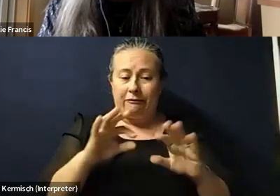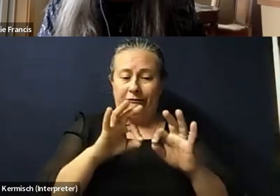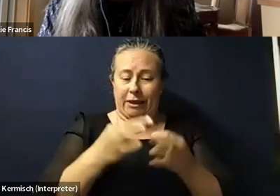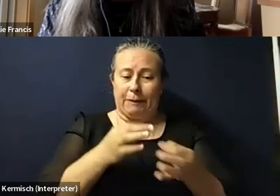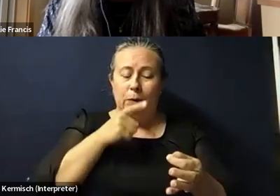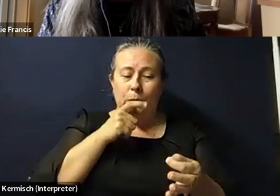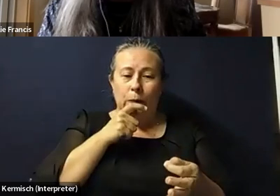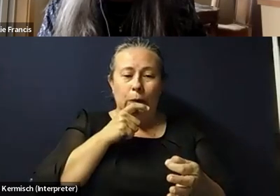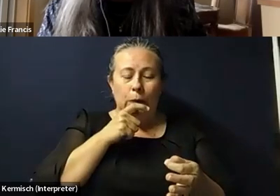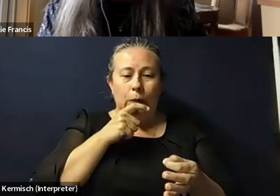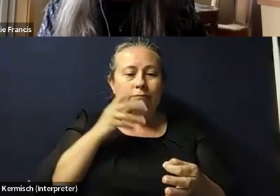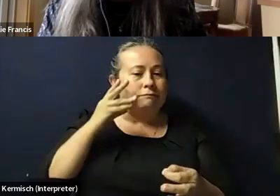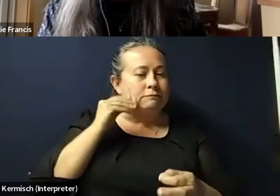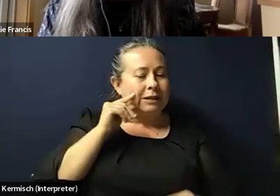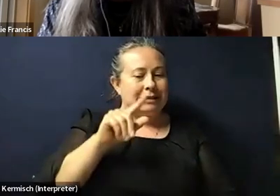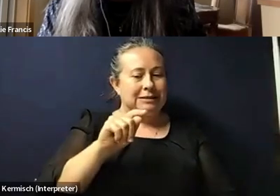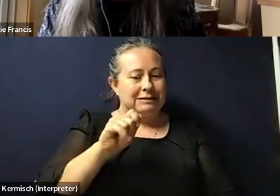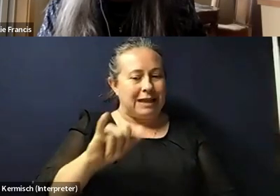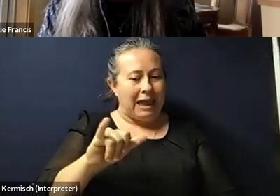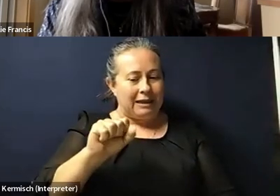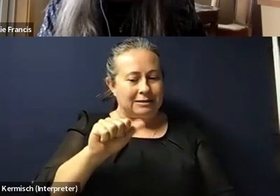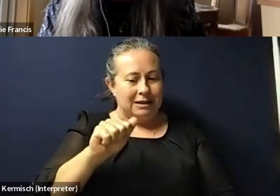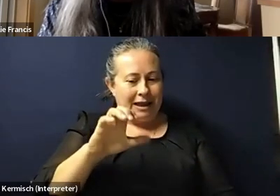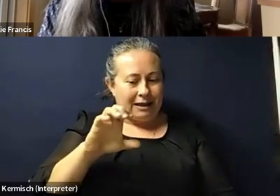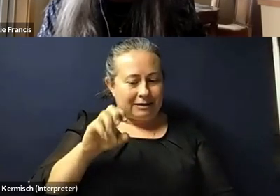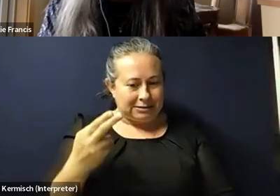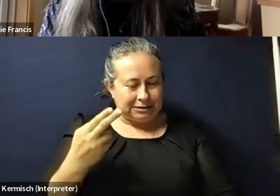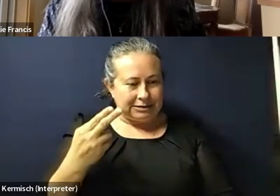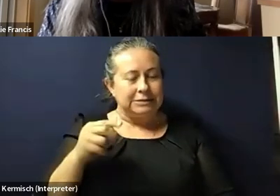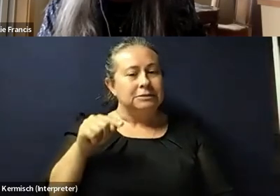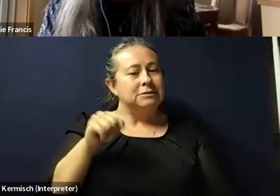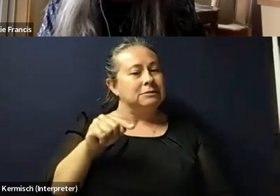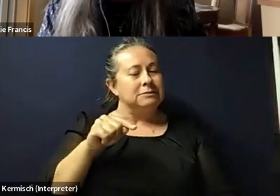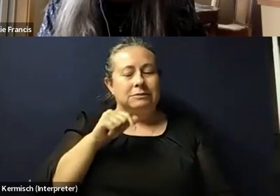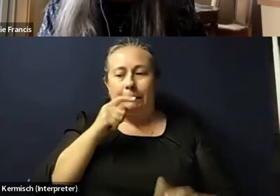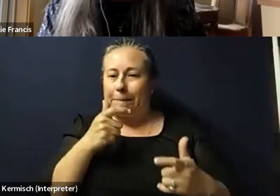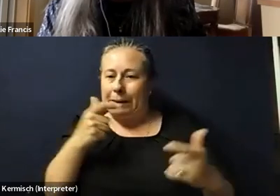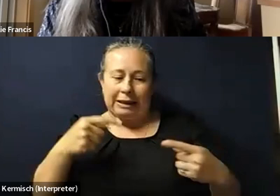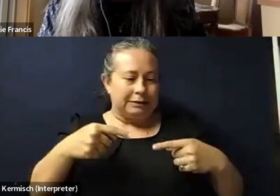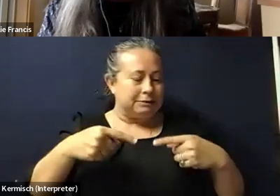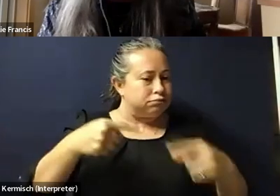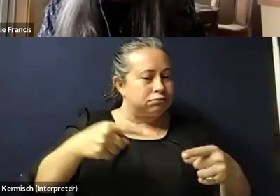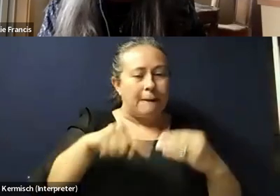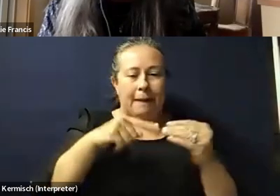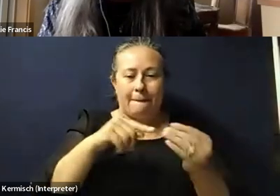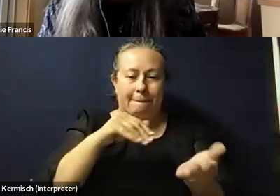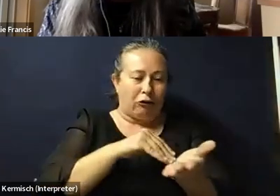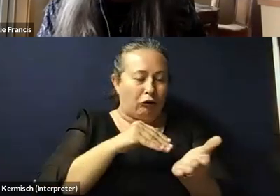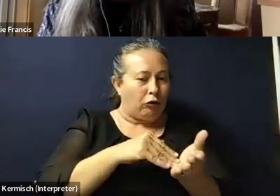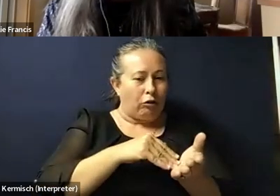dealt with Tay-Sachs, there's not a huge, you know, sort of debate about medicalizing Tay-Sachs.